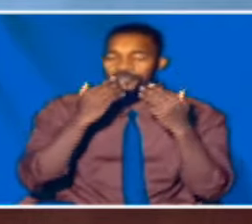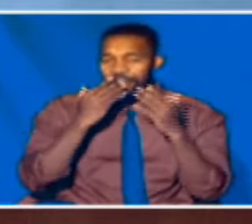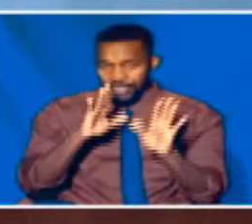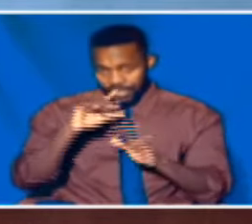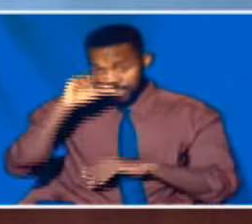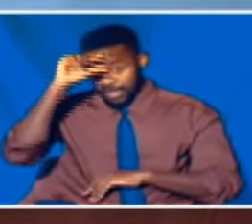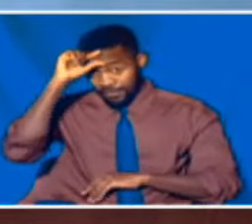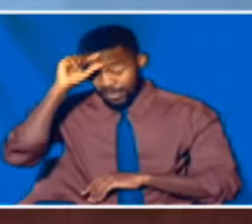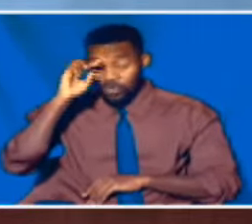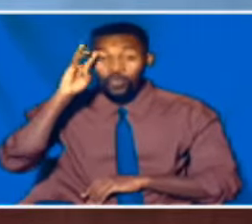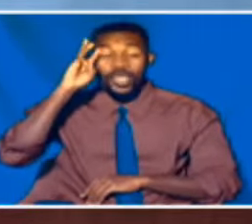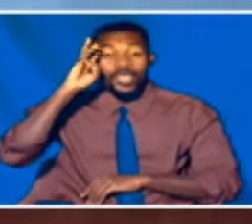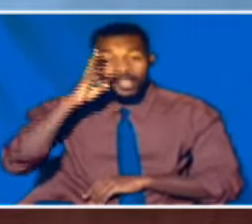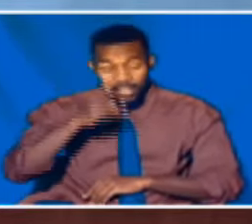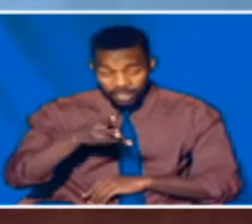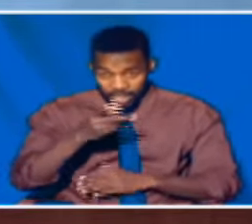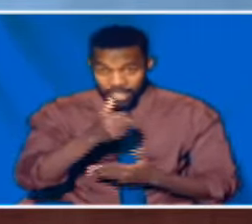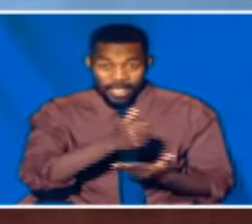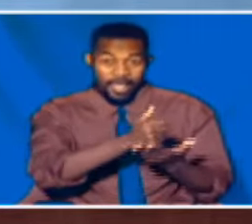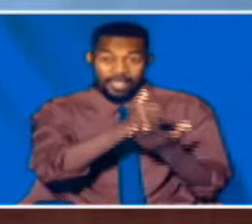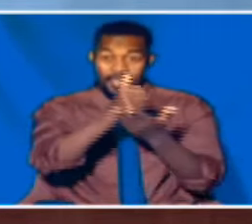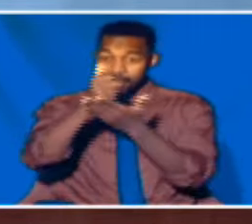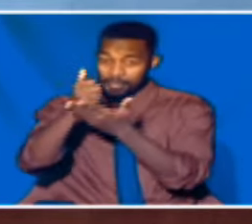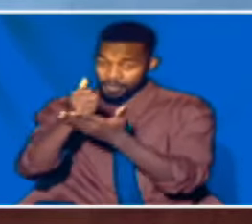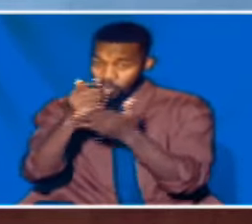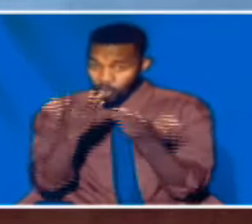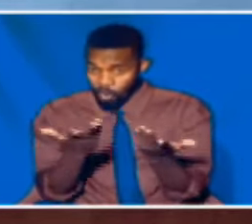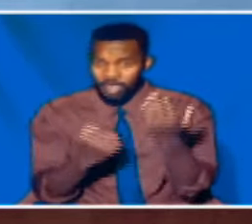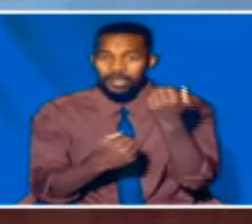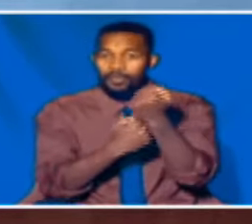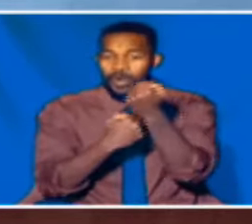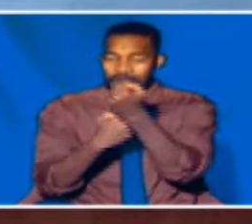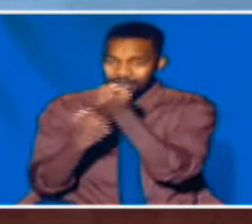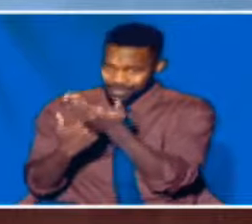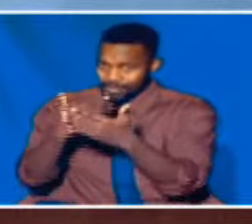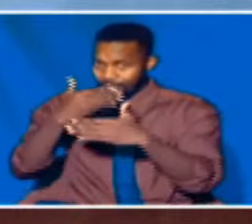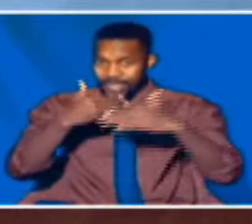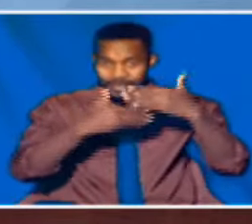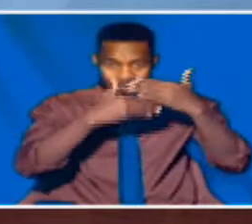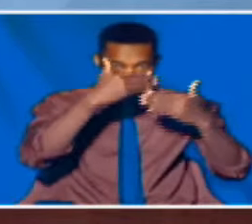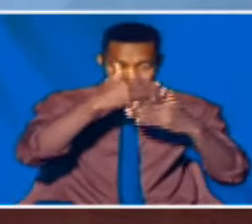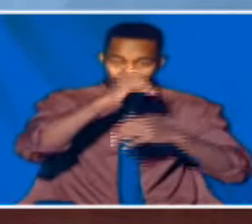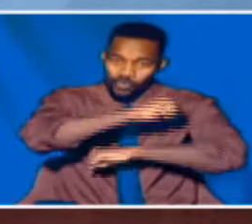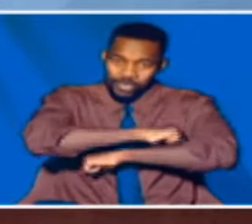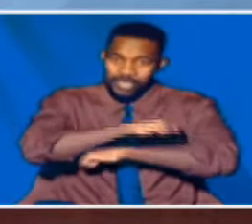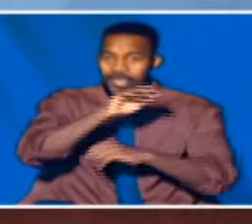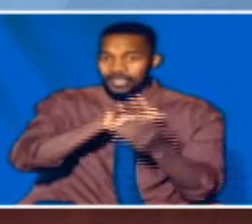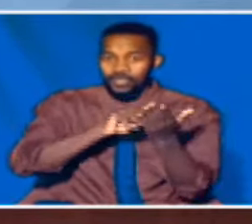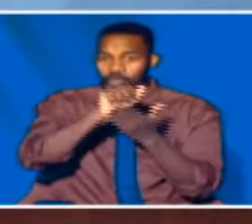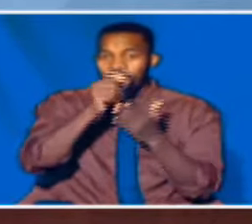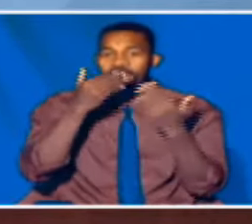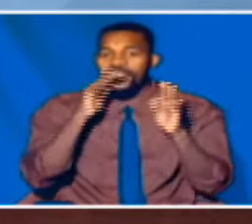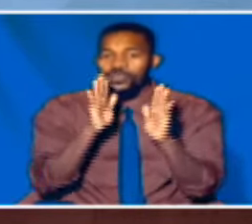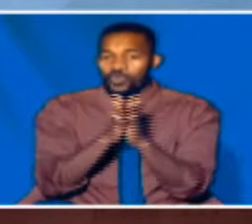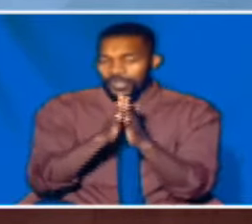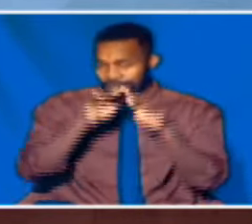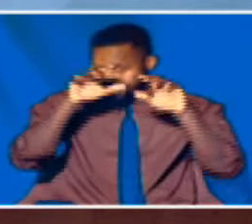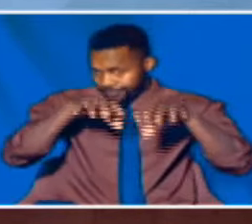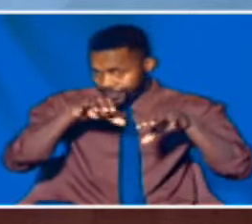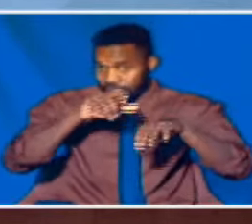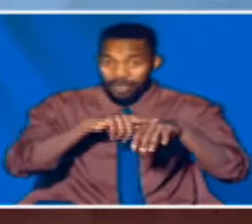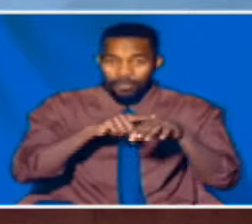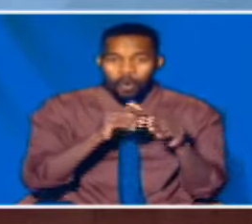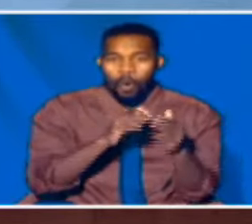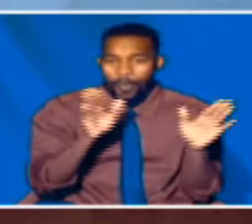Will shoulder the cost of repairing schools' infrastructure destroyed by flood waters. Speaking while officially